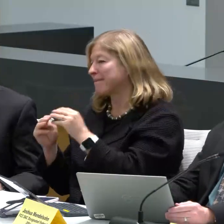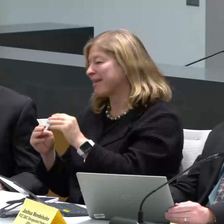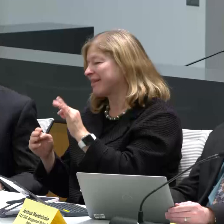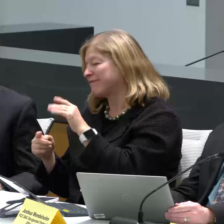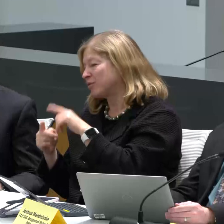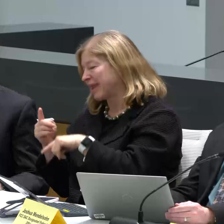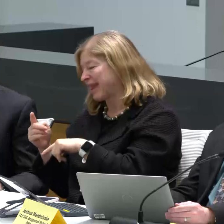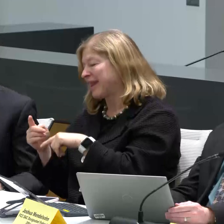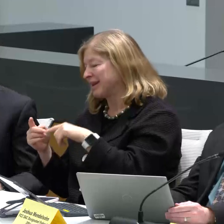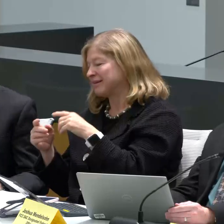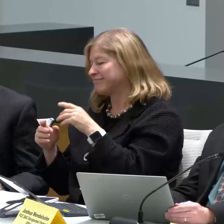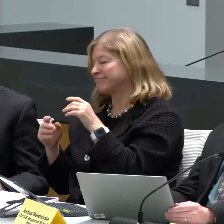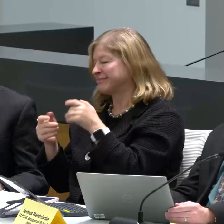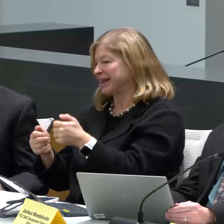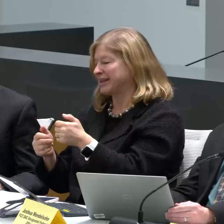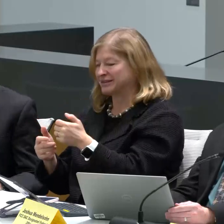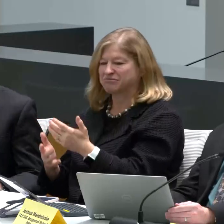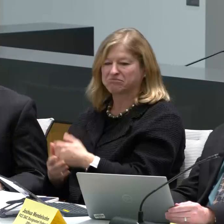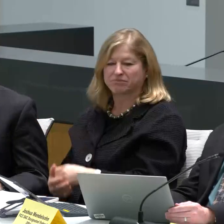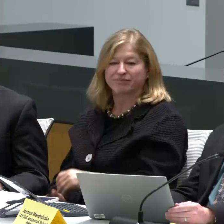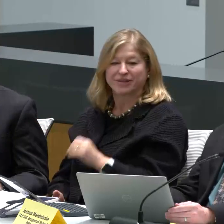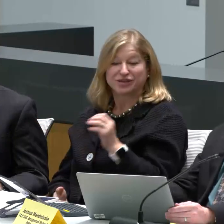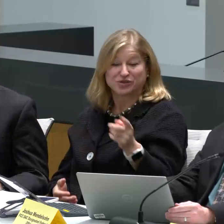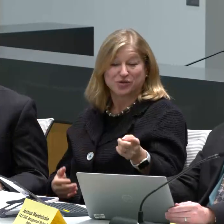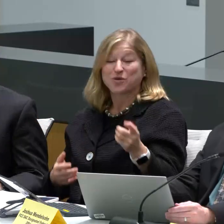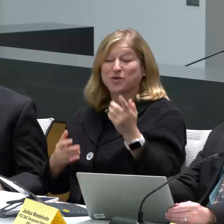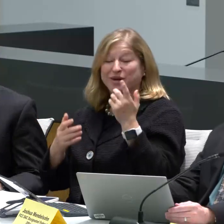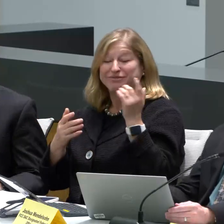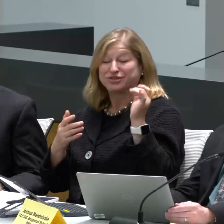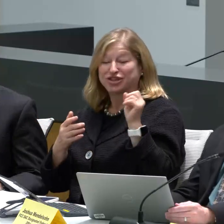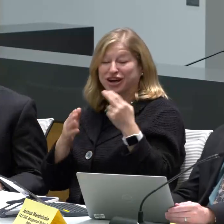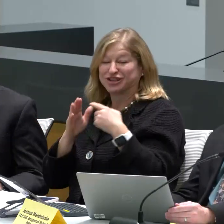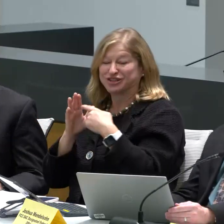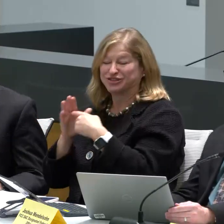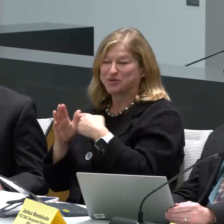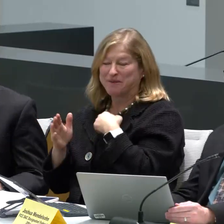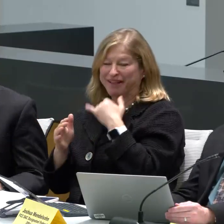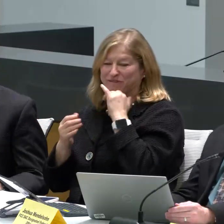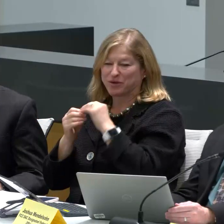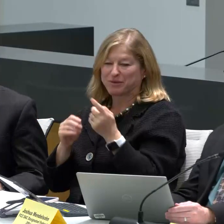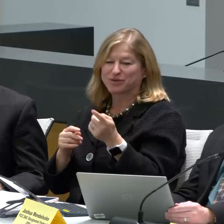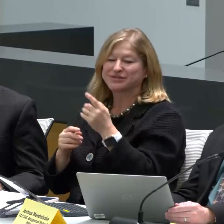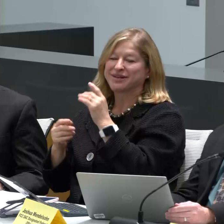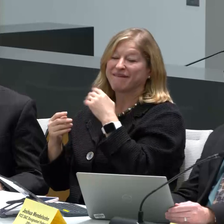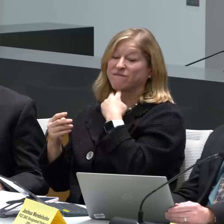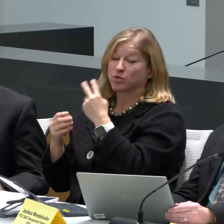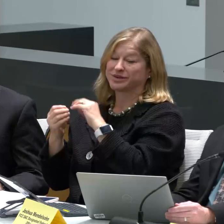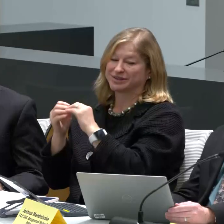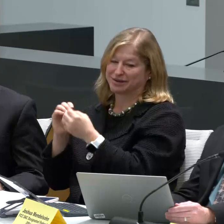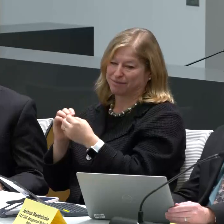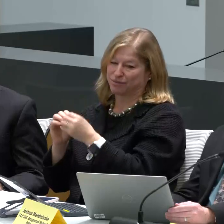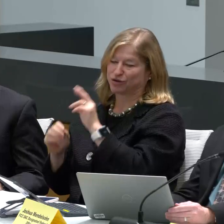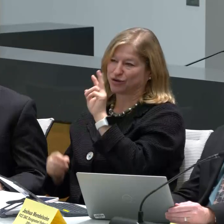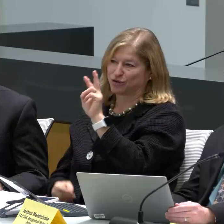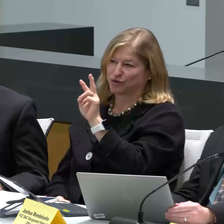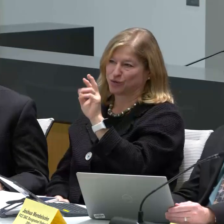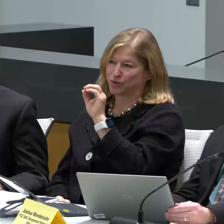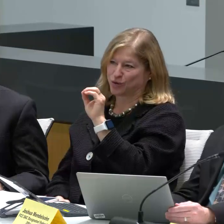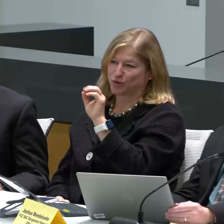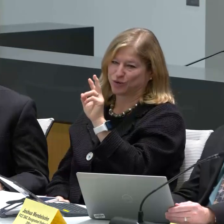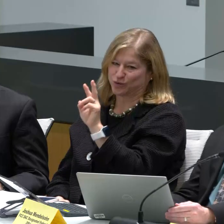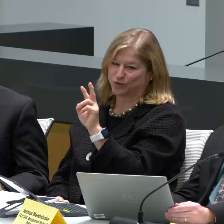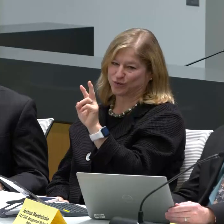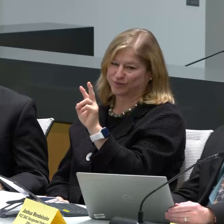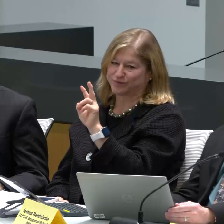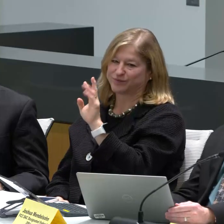methods. And you will receive a bounce back method if you cannot text. Oh, and Josh is showing me the phone number. Voice phone